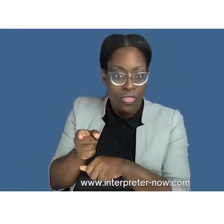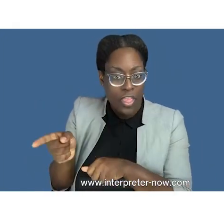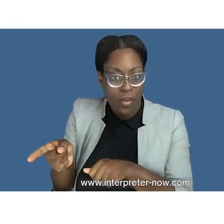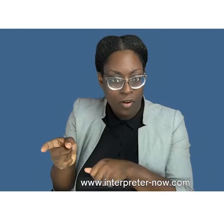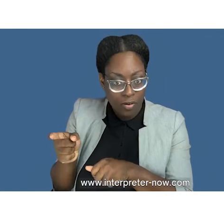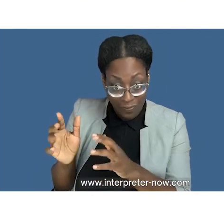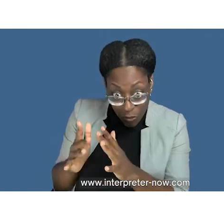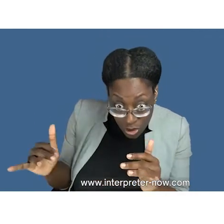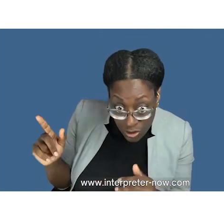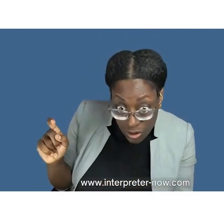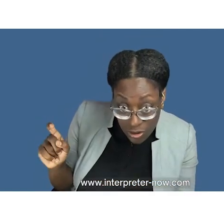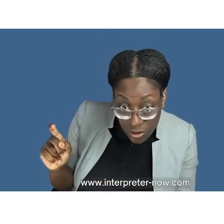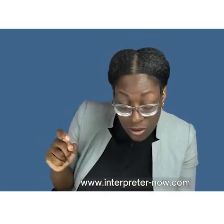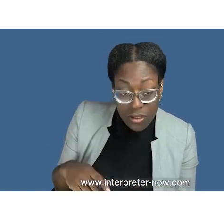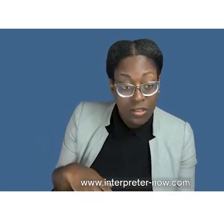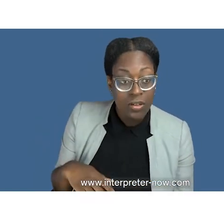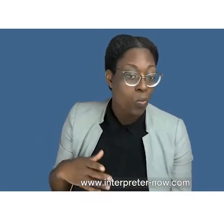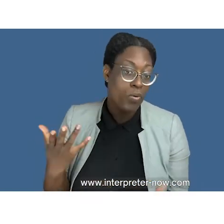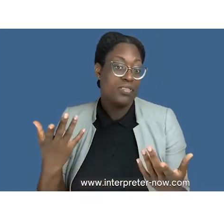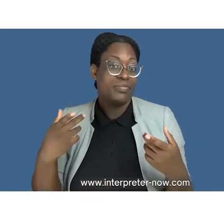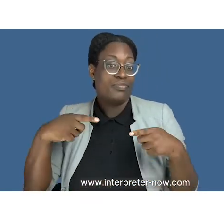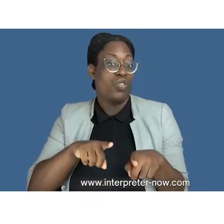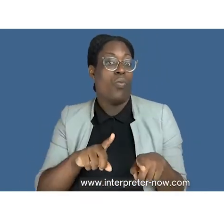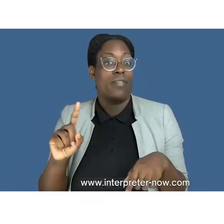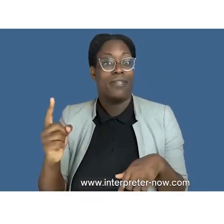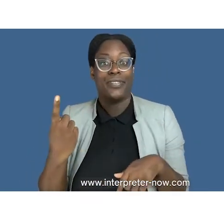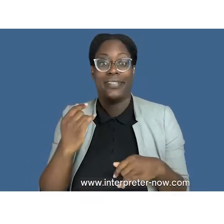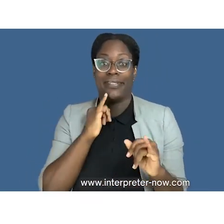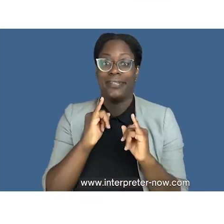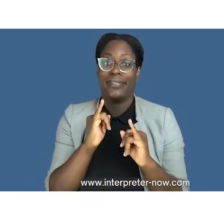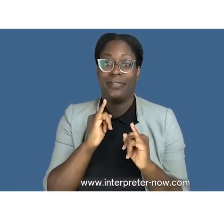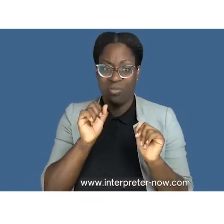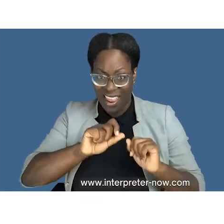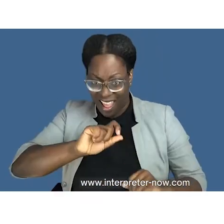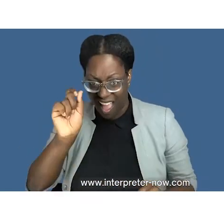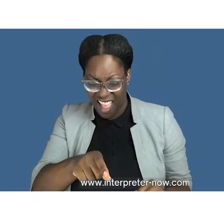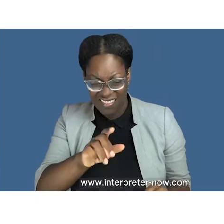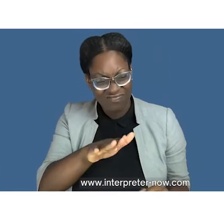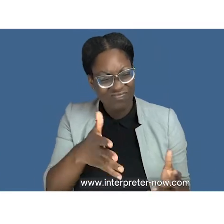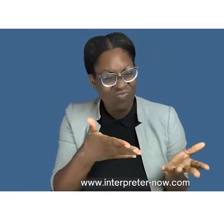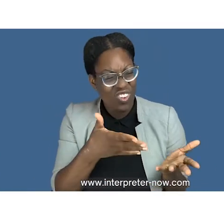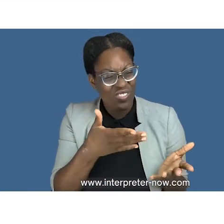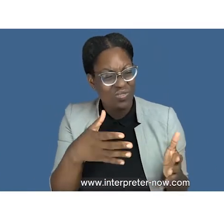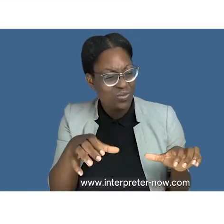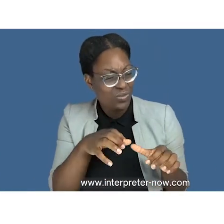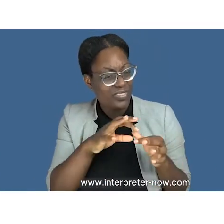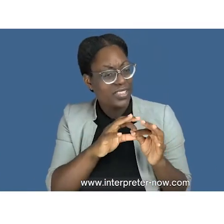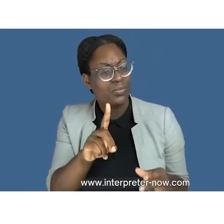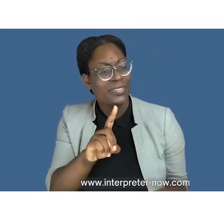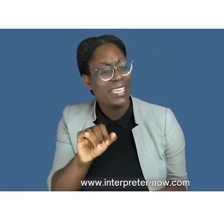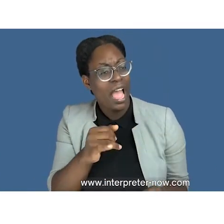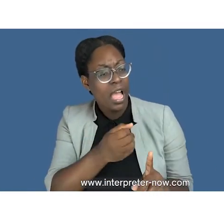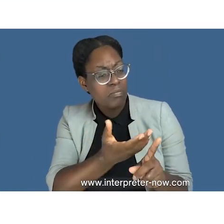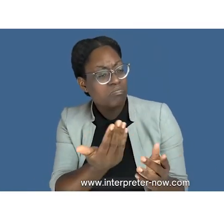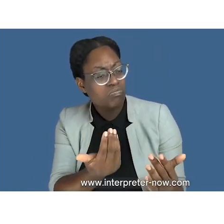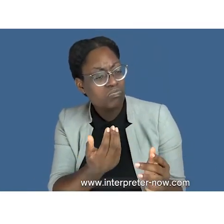So if you, in your first interview with them, ask them, what are you doing around diversity, equity, and inclusion? And ask